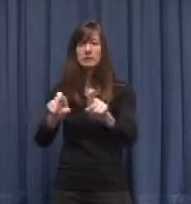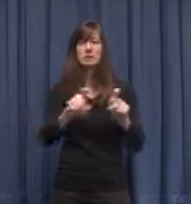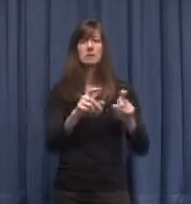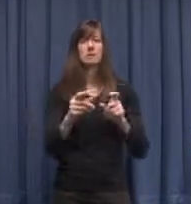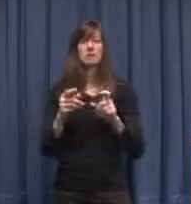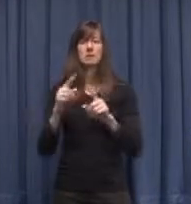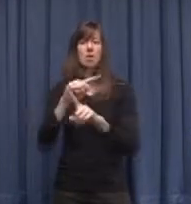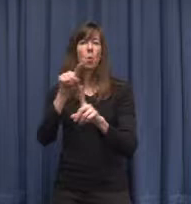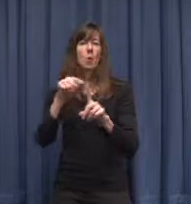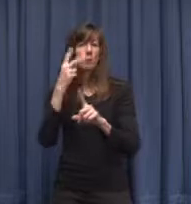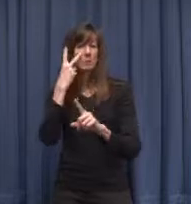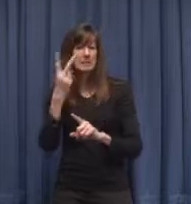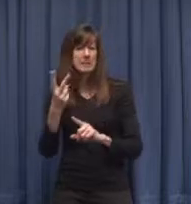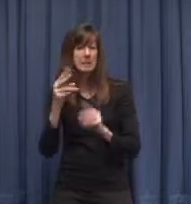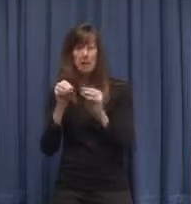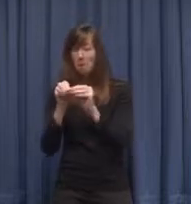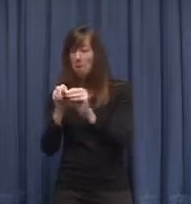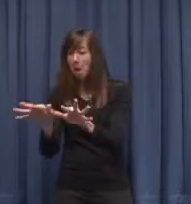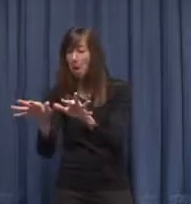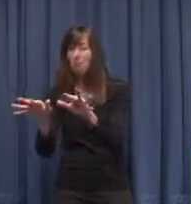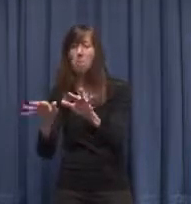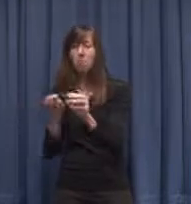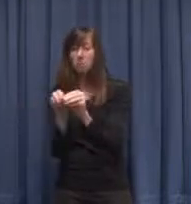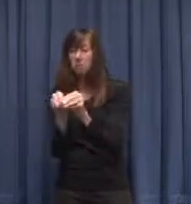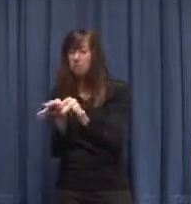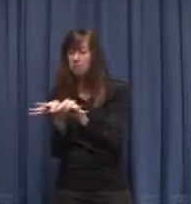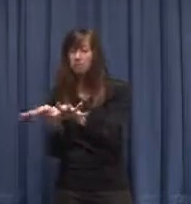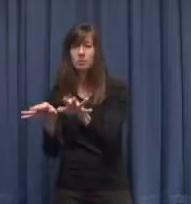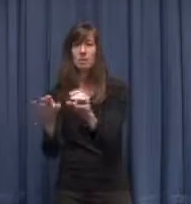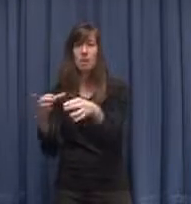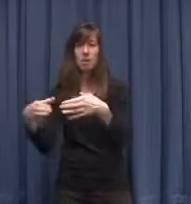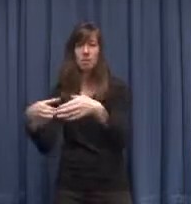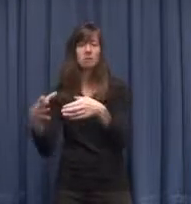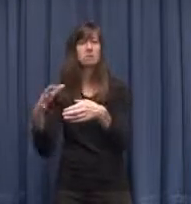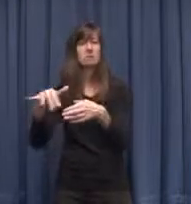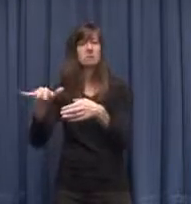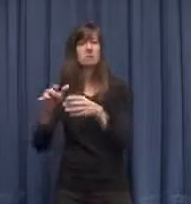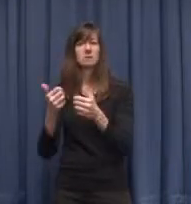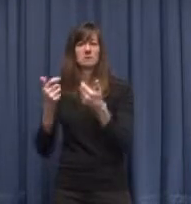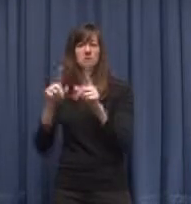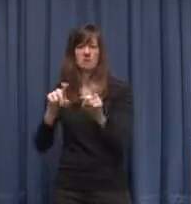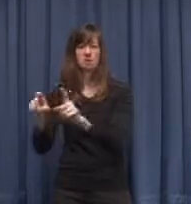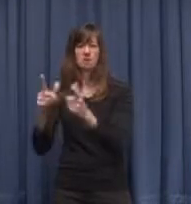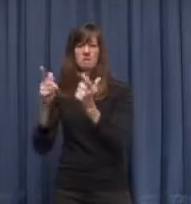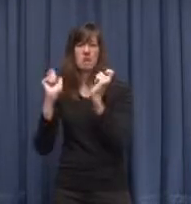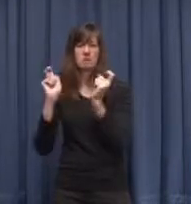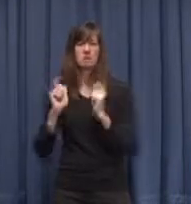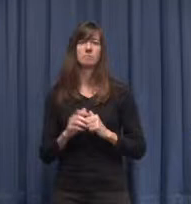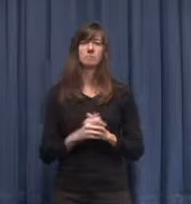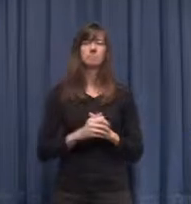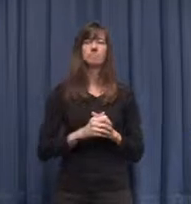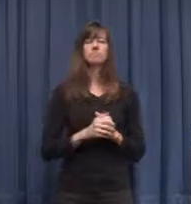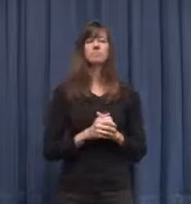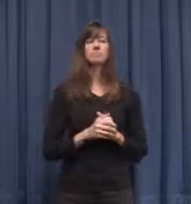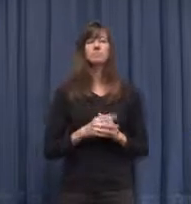test results come in. So we're doing everything that we can at the county government level, at